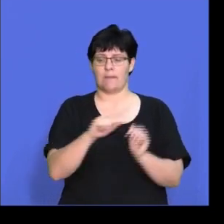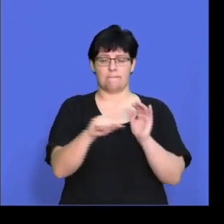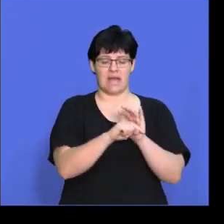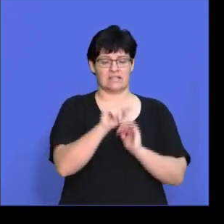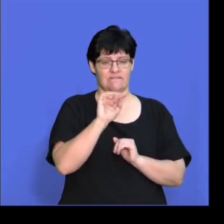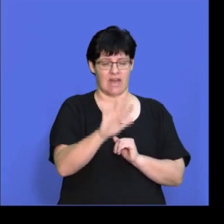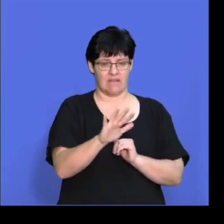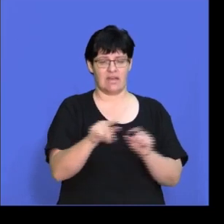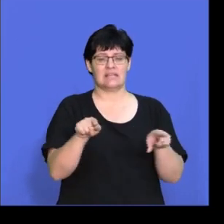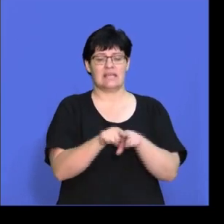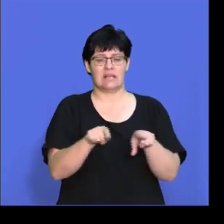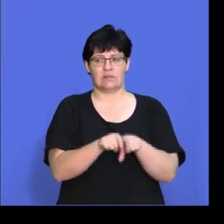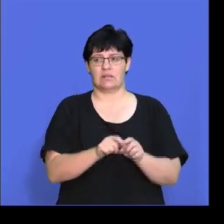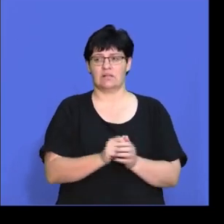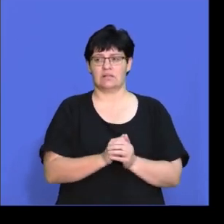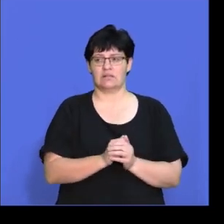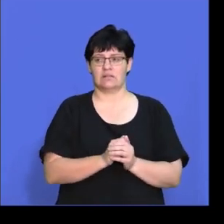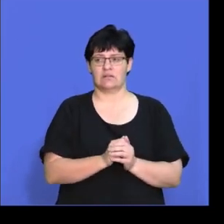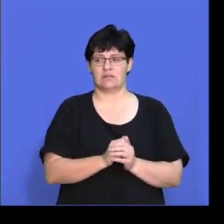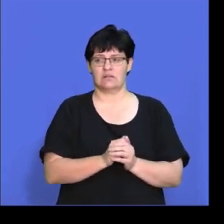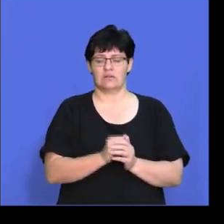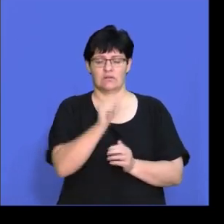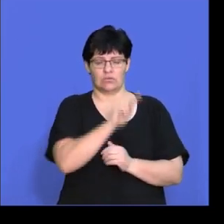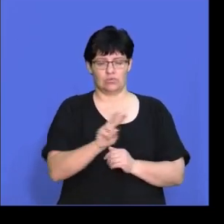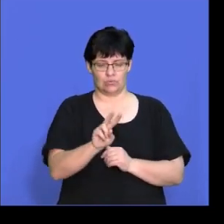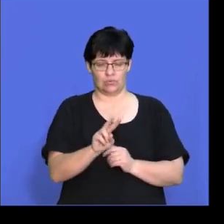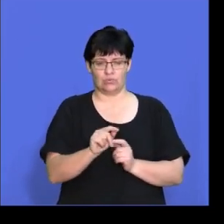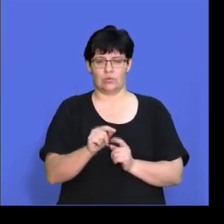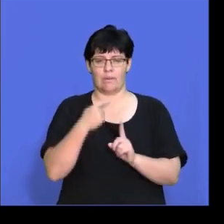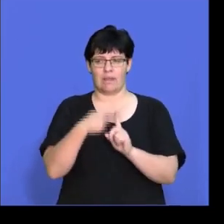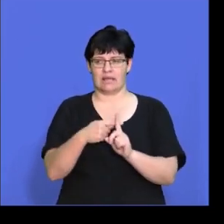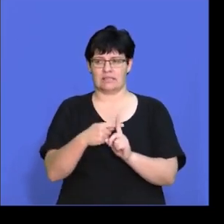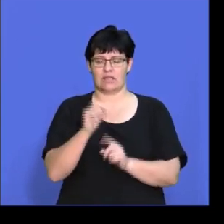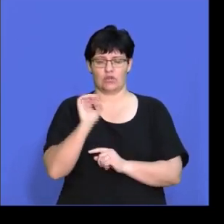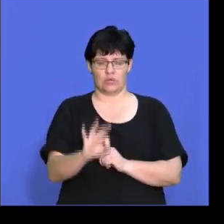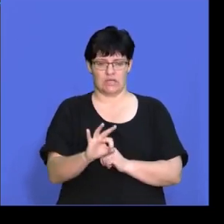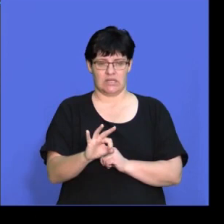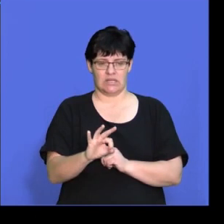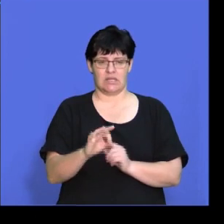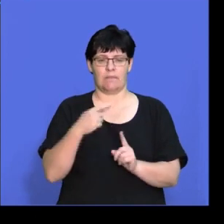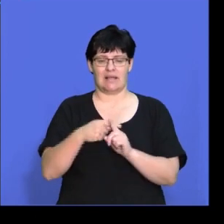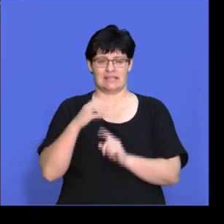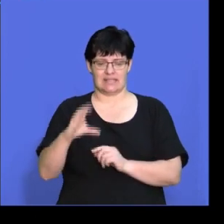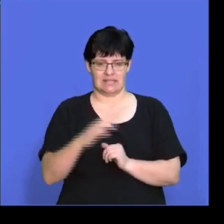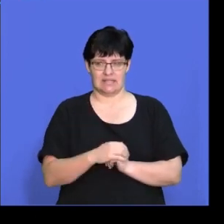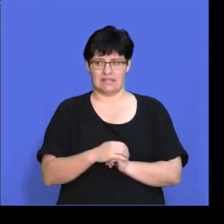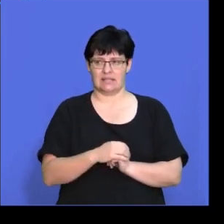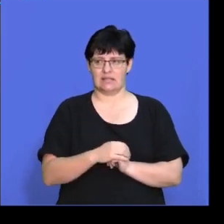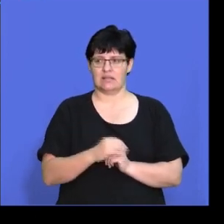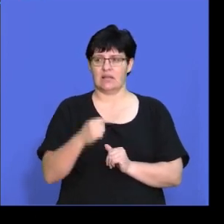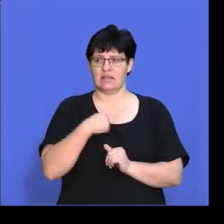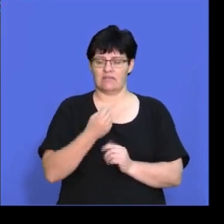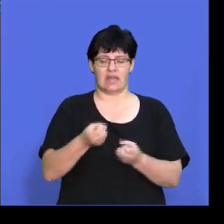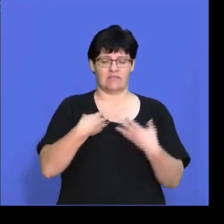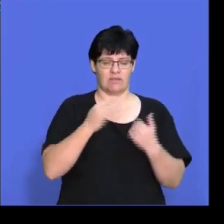minus 5 is equal to, that's 2 plus 3 plus c. This gives